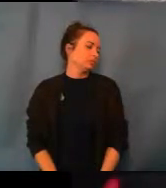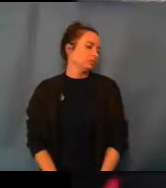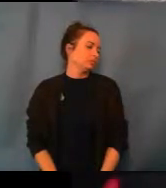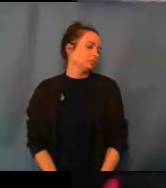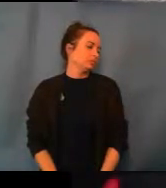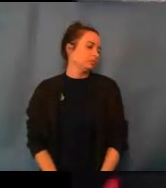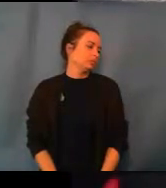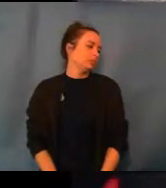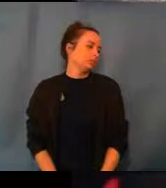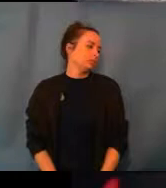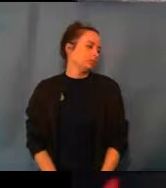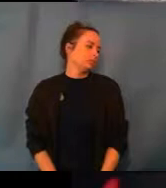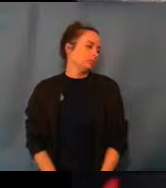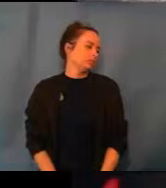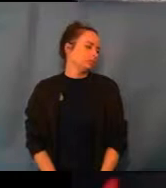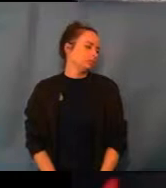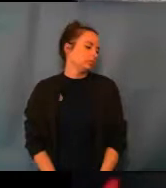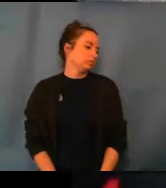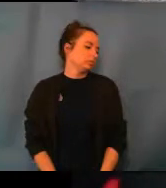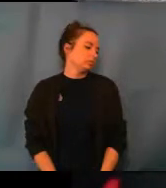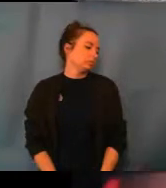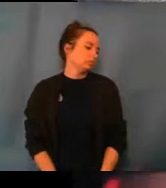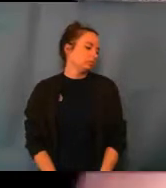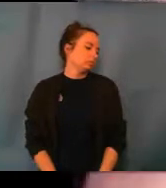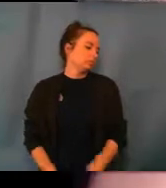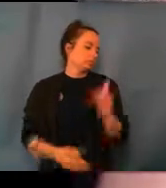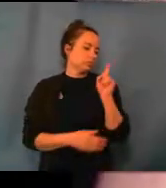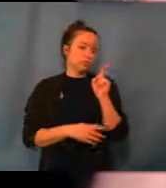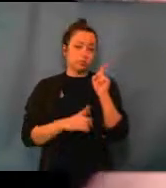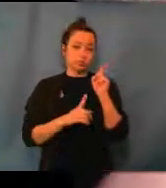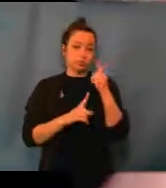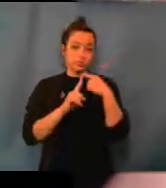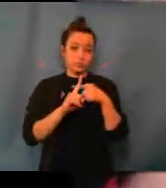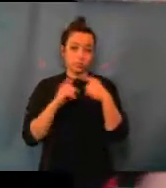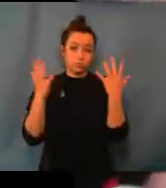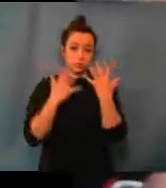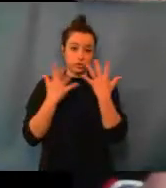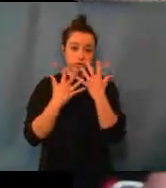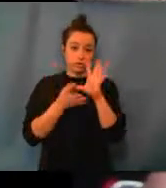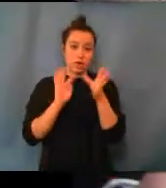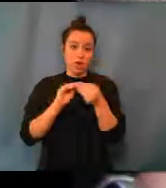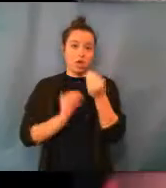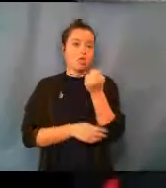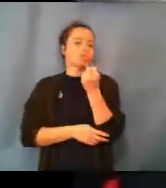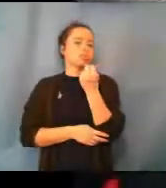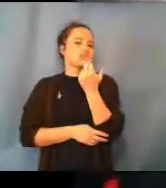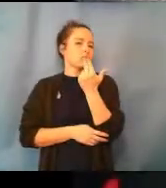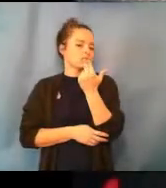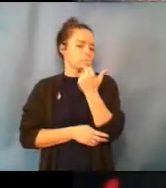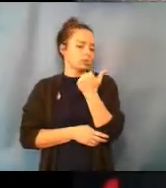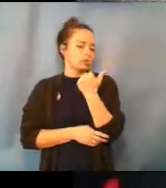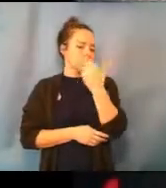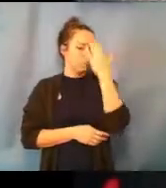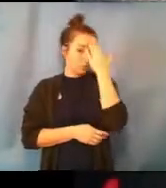It's a lot harder to erase when I color in the circles. All right, 1 plus something equals 13. We